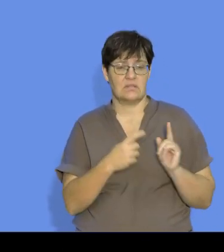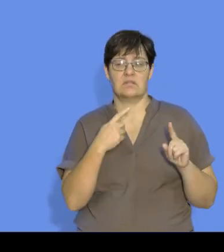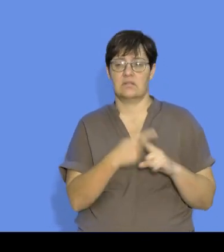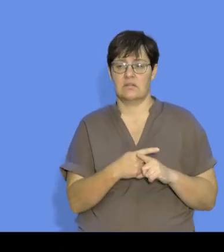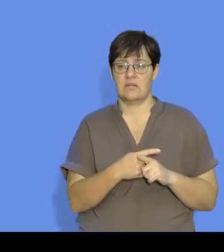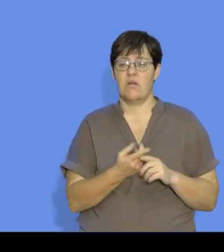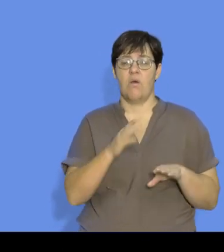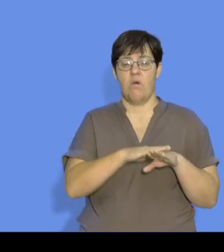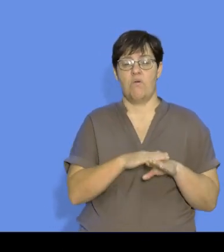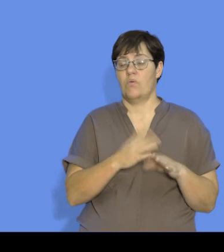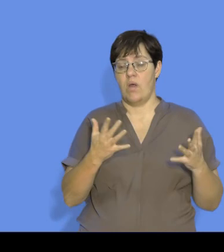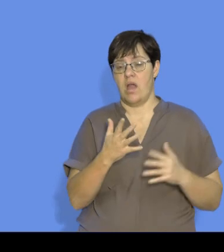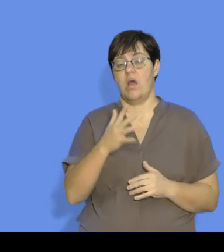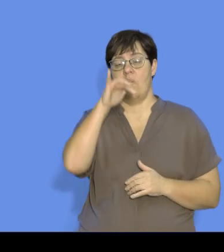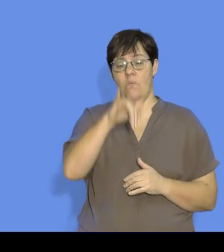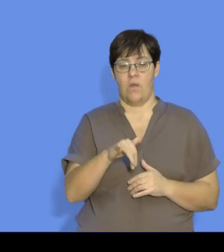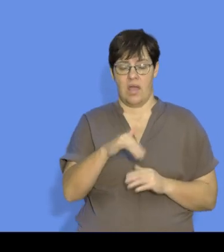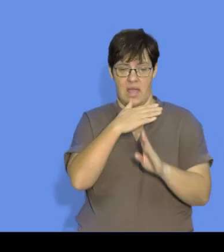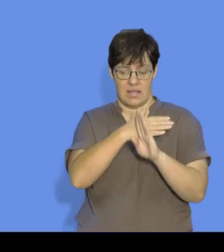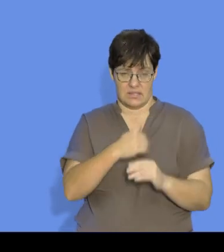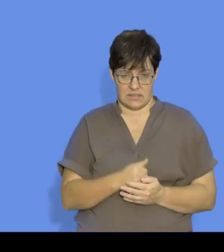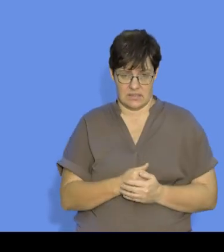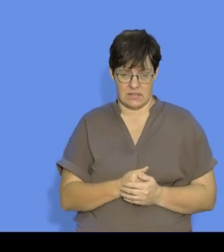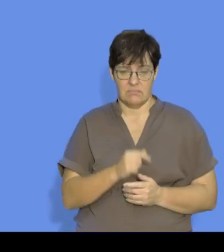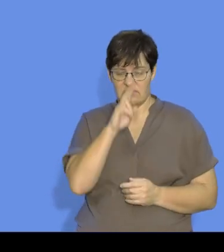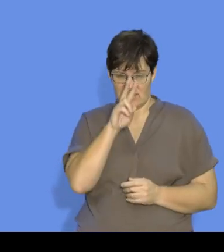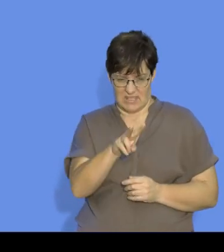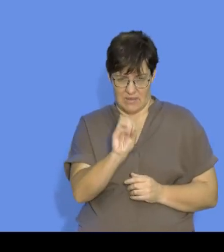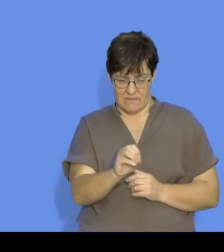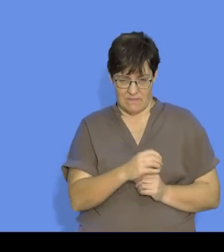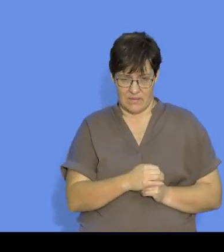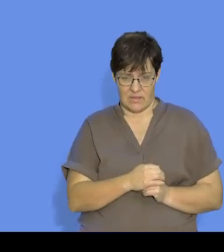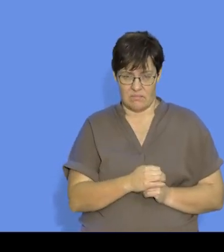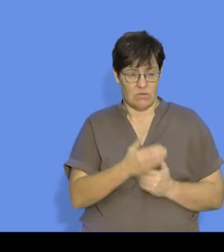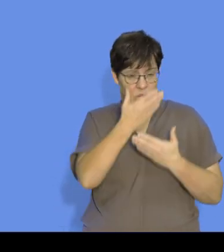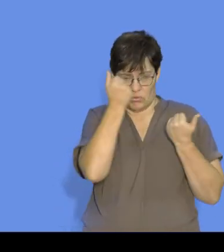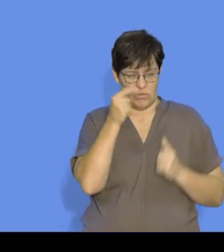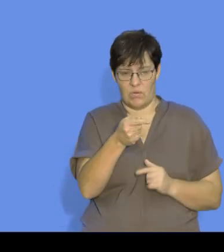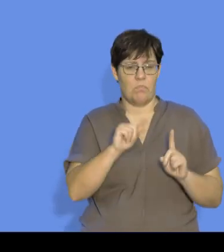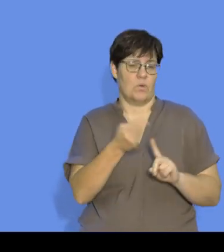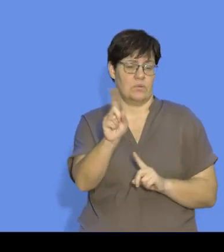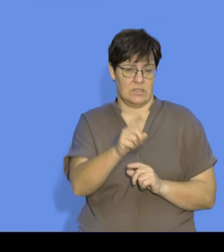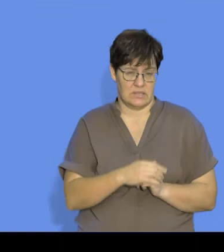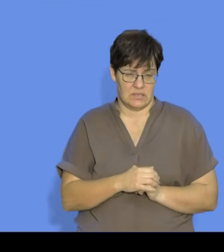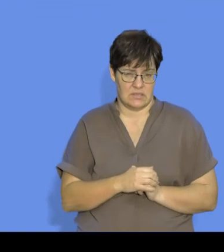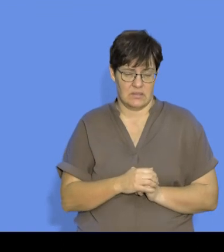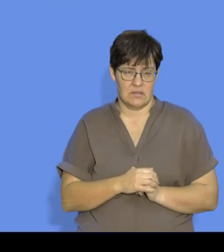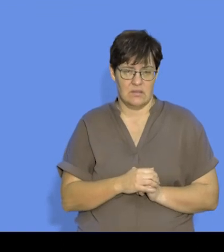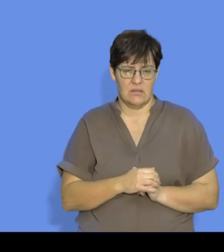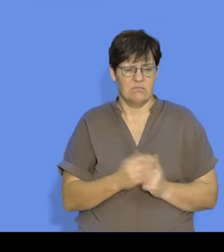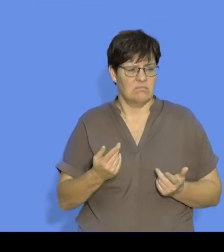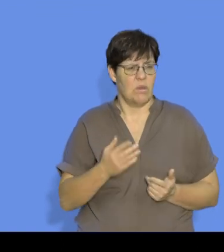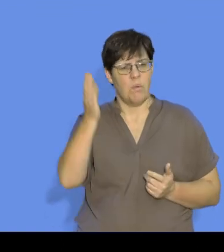graphs intersect on the y-axis, right? You can see they intersect there, although we don't know what that point